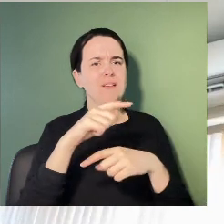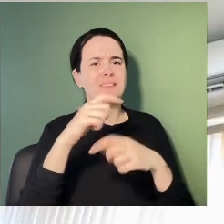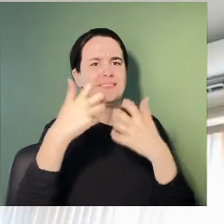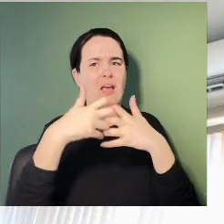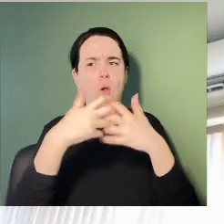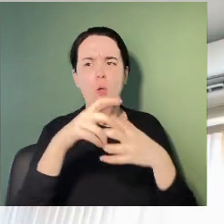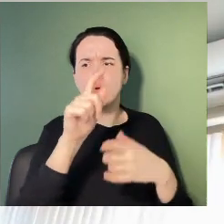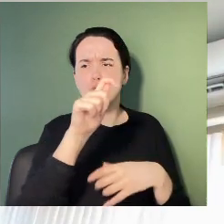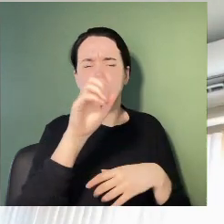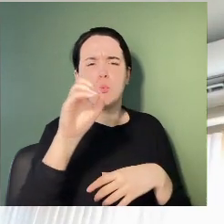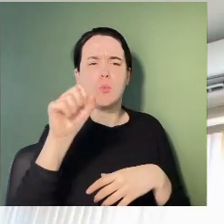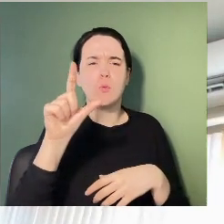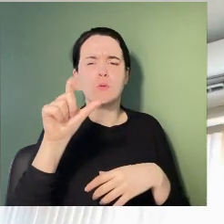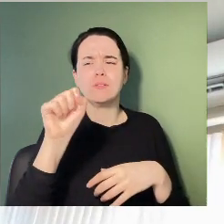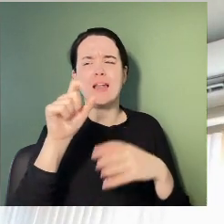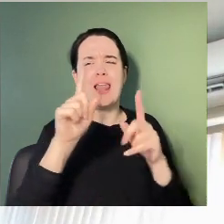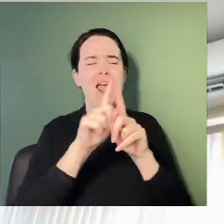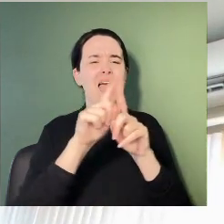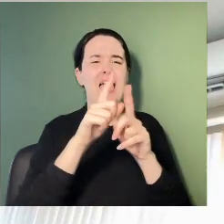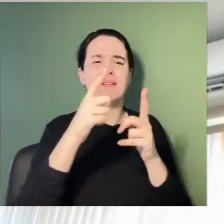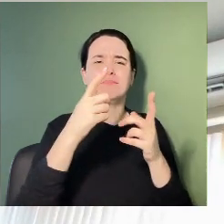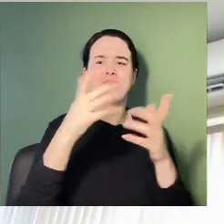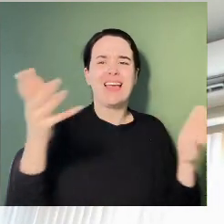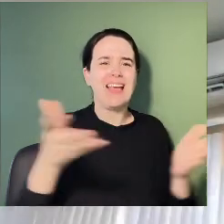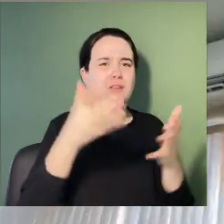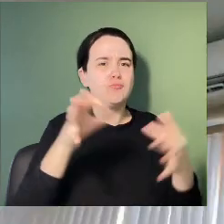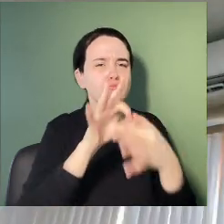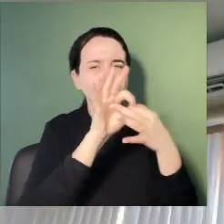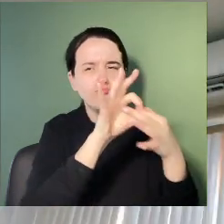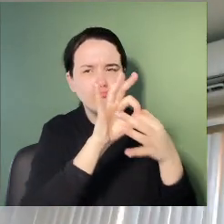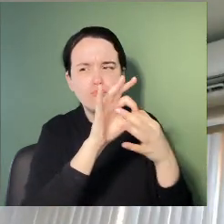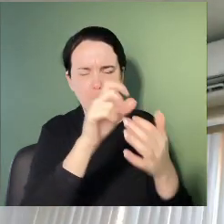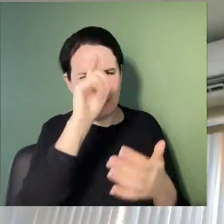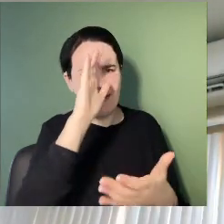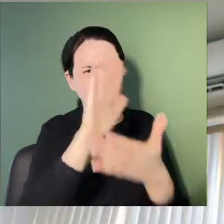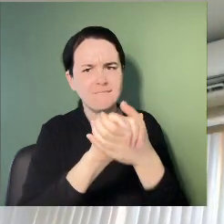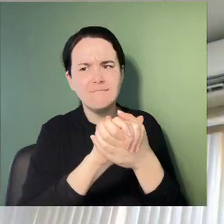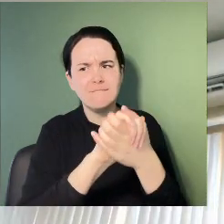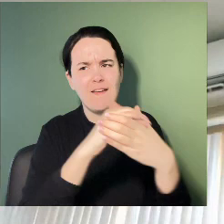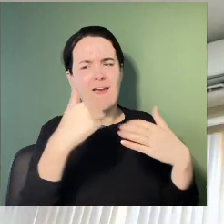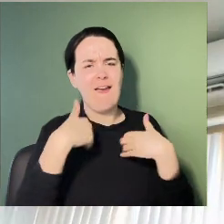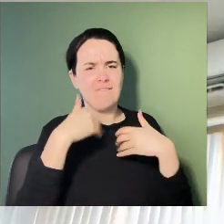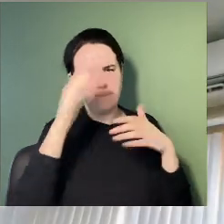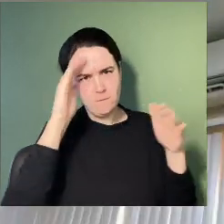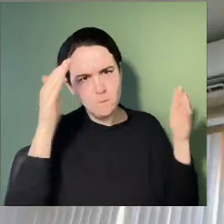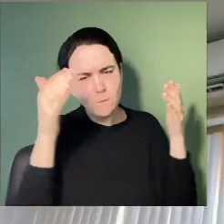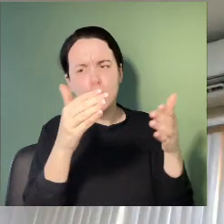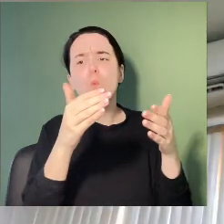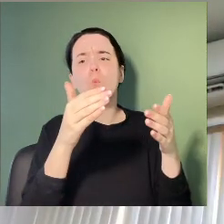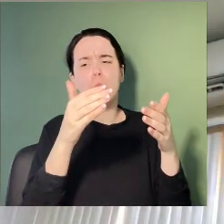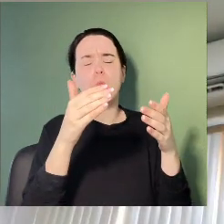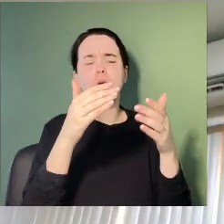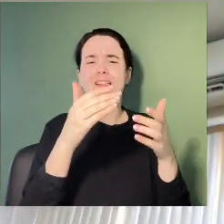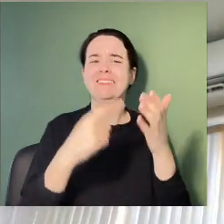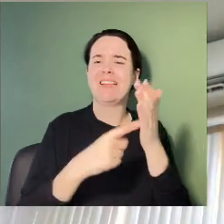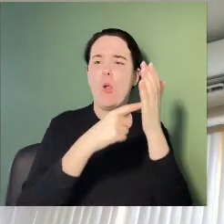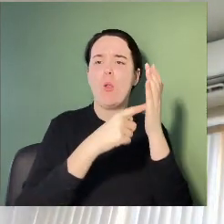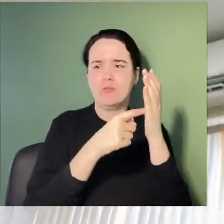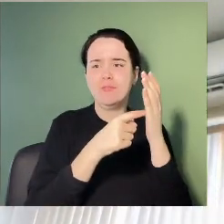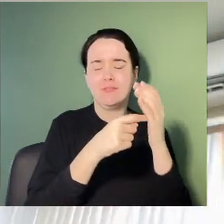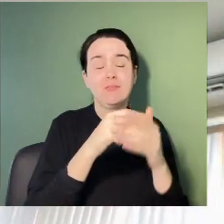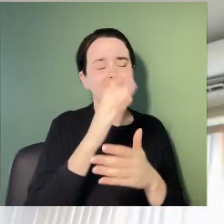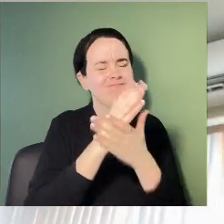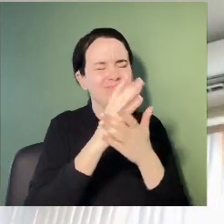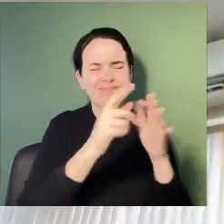democratic engagement. We believe that yes, the focus is on technology.